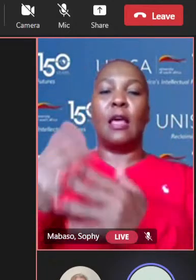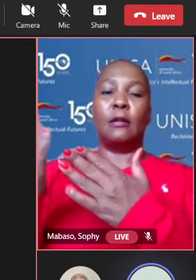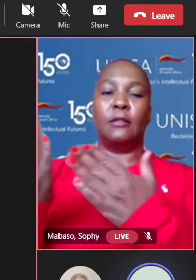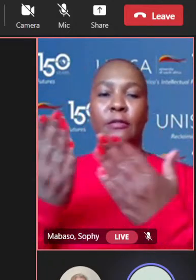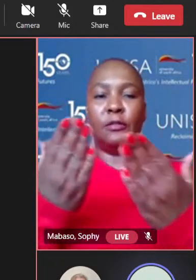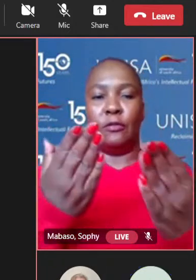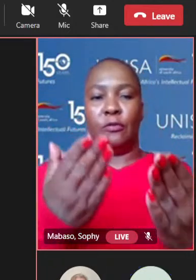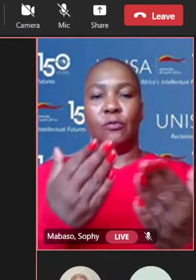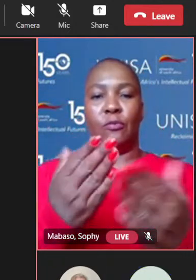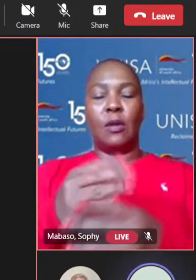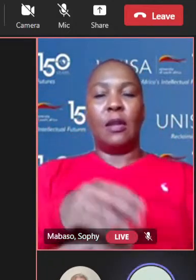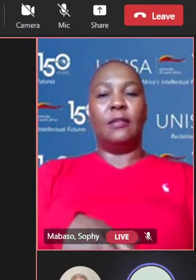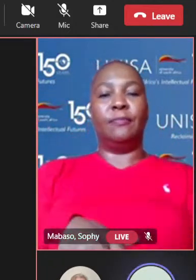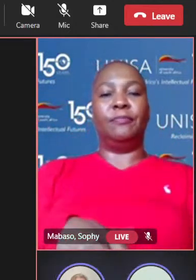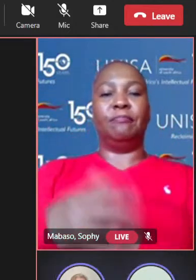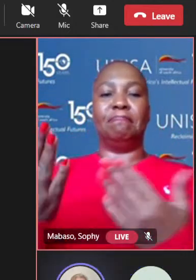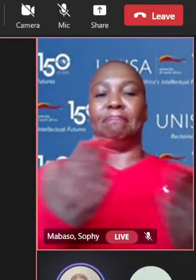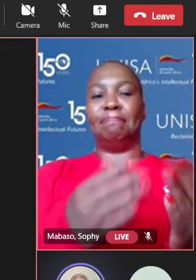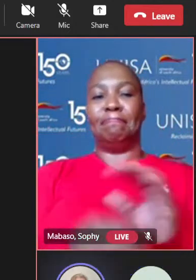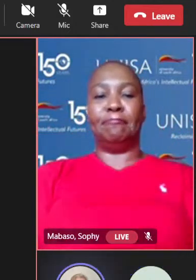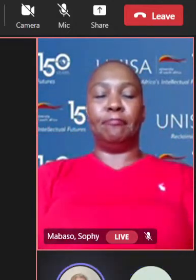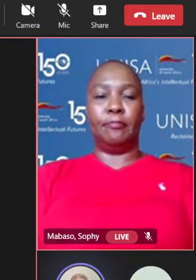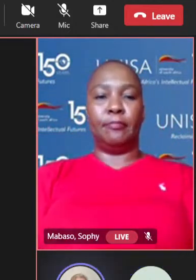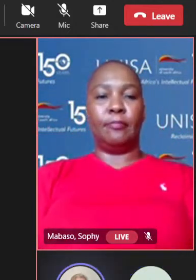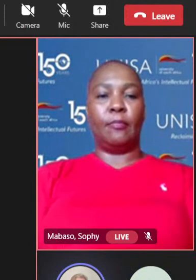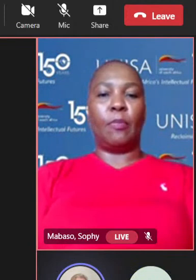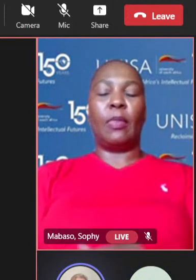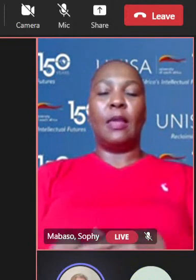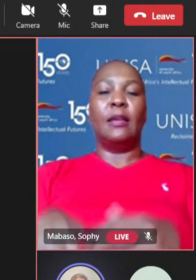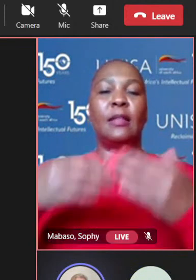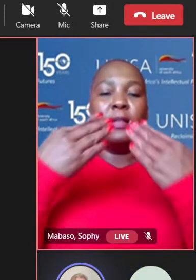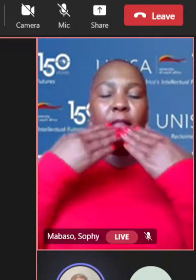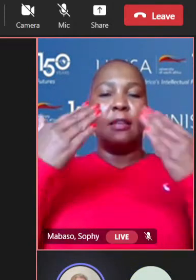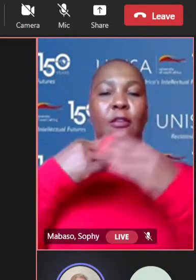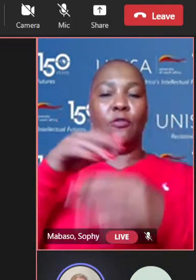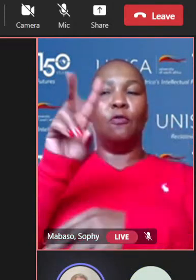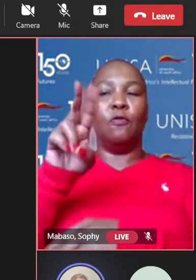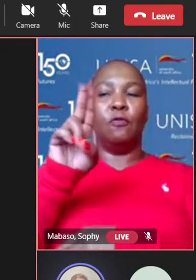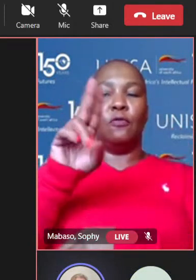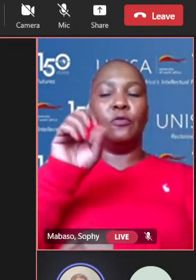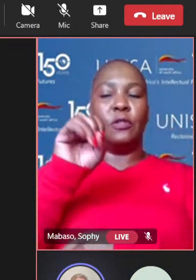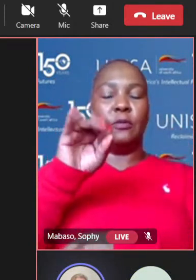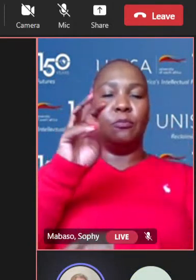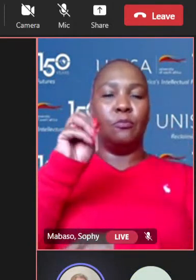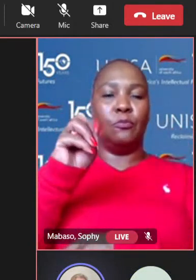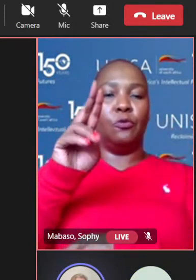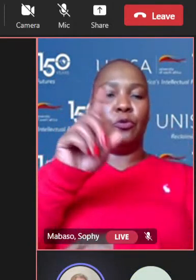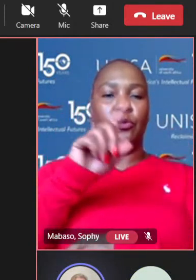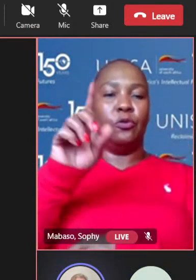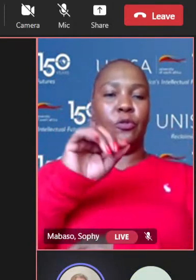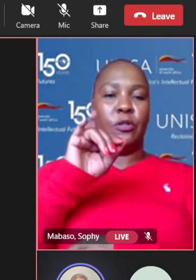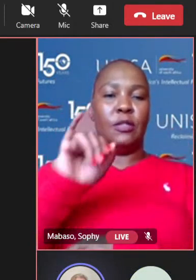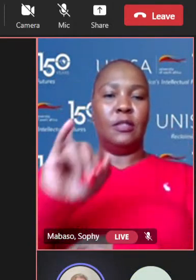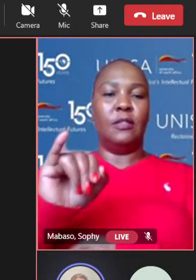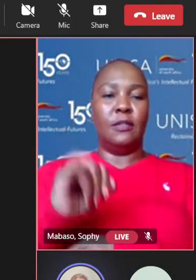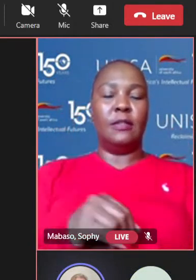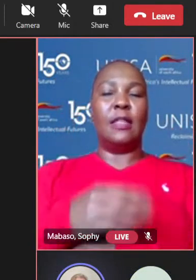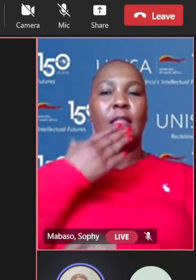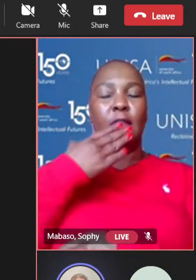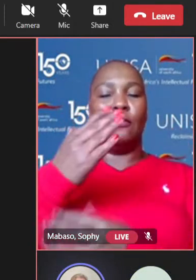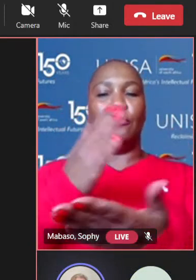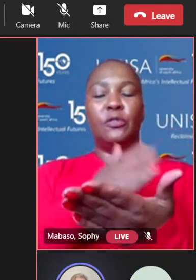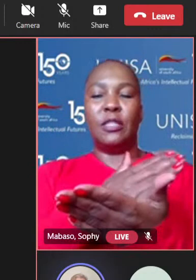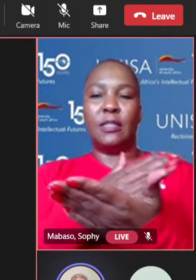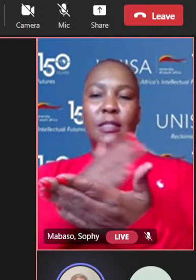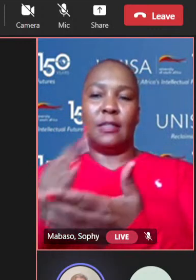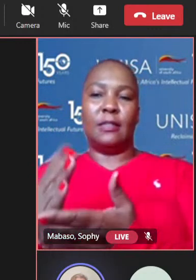Nels to take over. Thank you, Vusimusi. So we thought we'll also just share some tips for Unisa